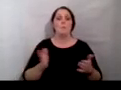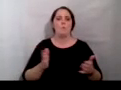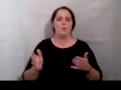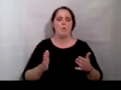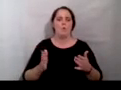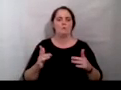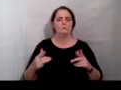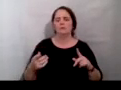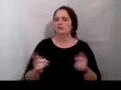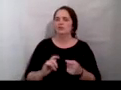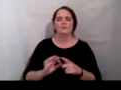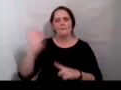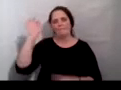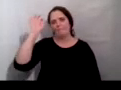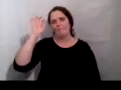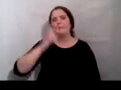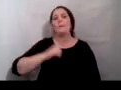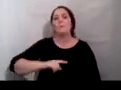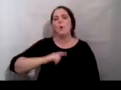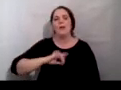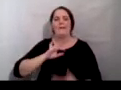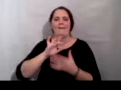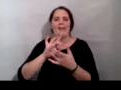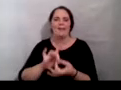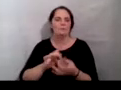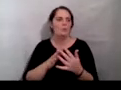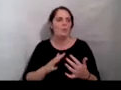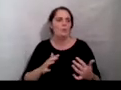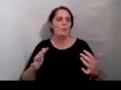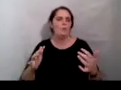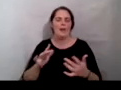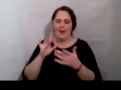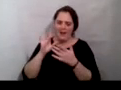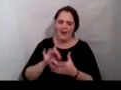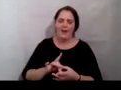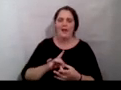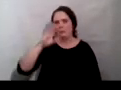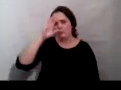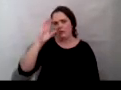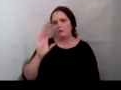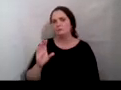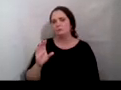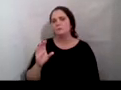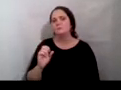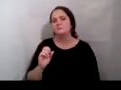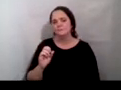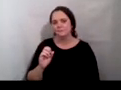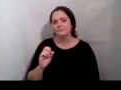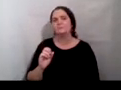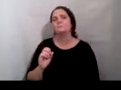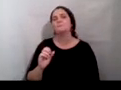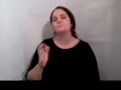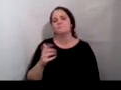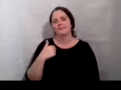performances that connect her with audiences in her music. It made me think about Mavis